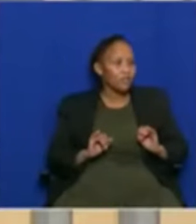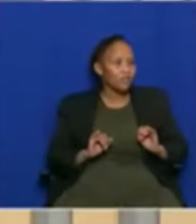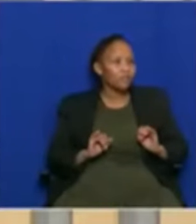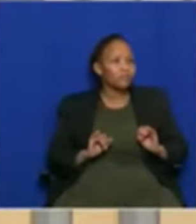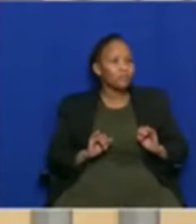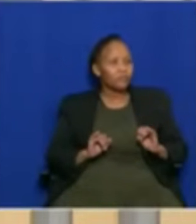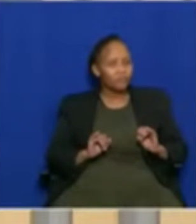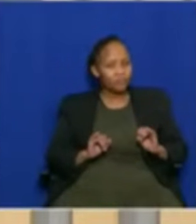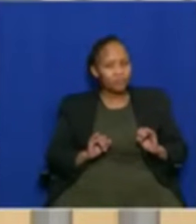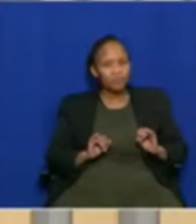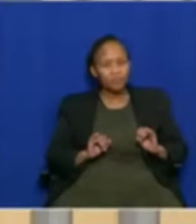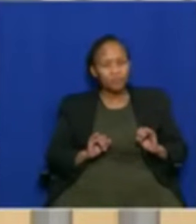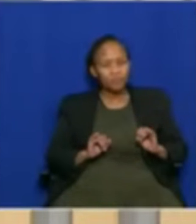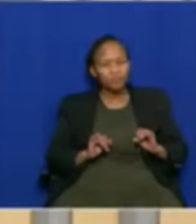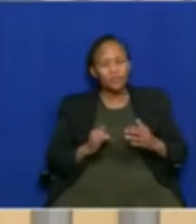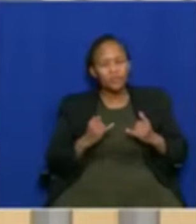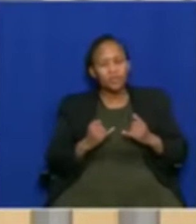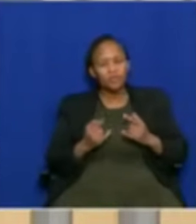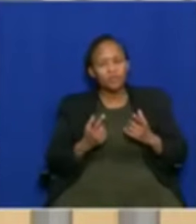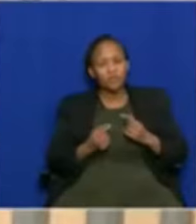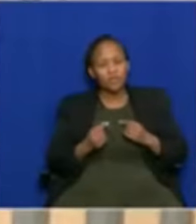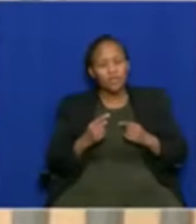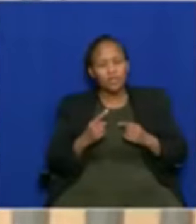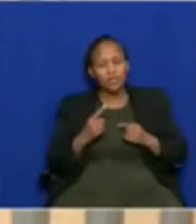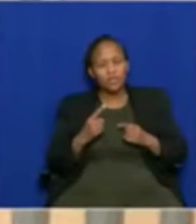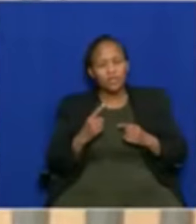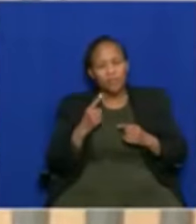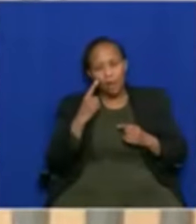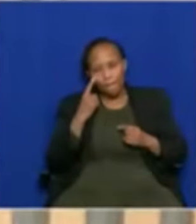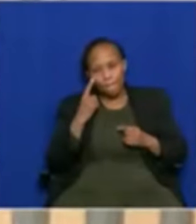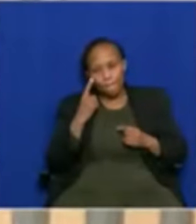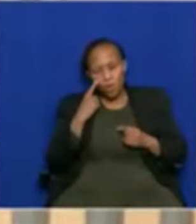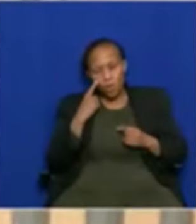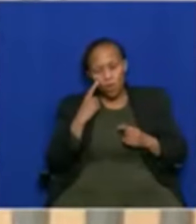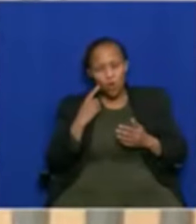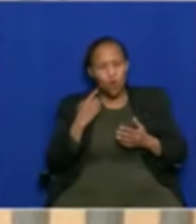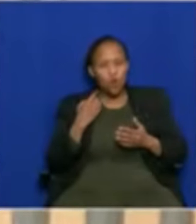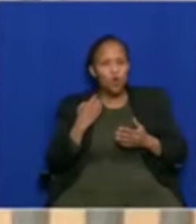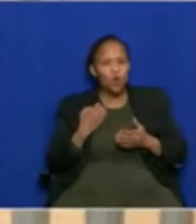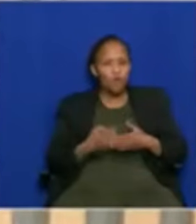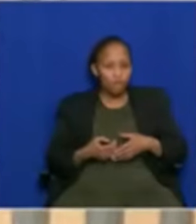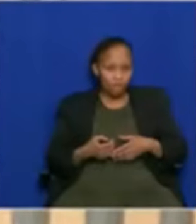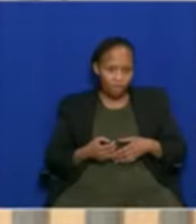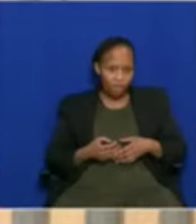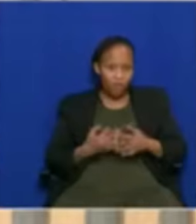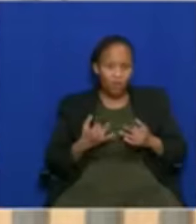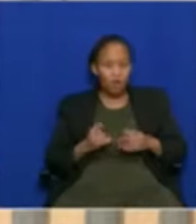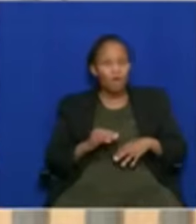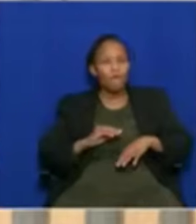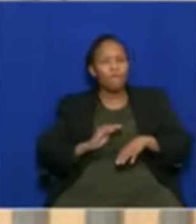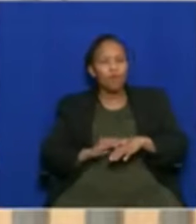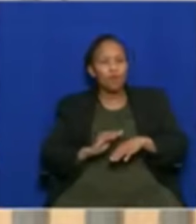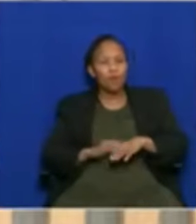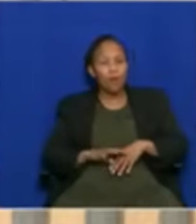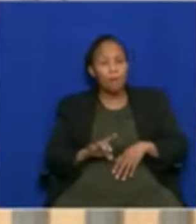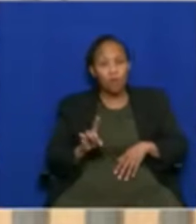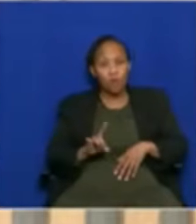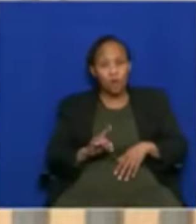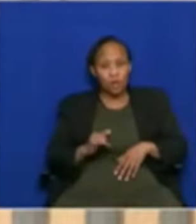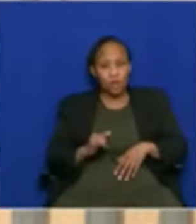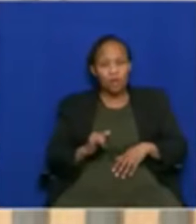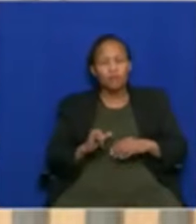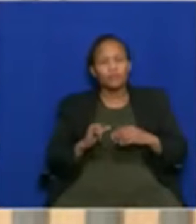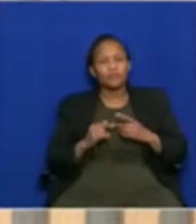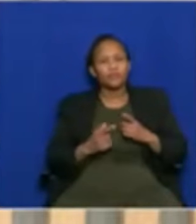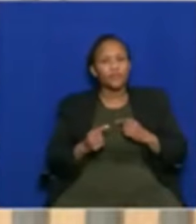as proof. So your problem is that she was subjected to a vetting process, some form of vetting